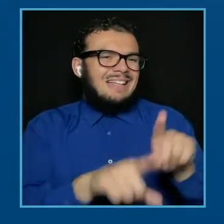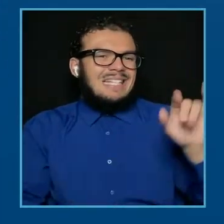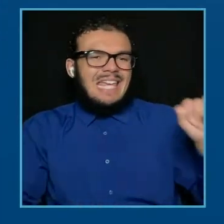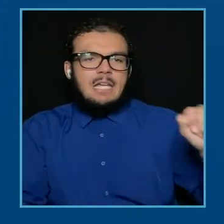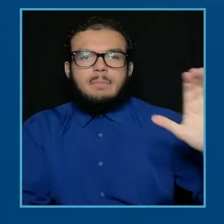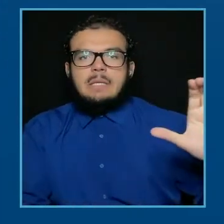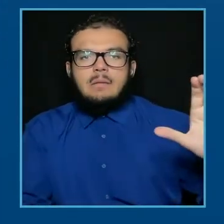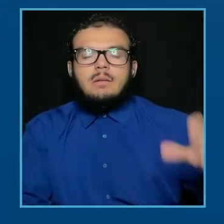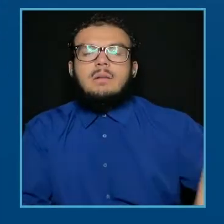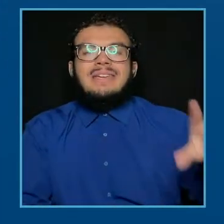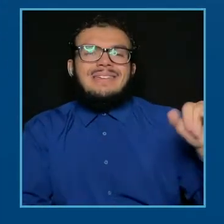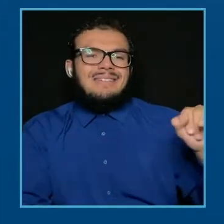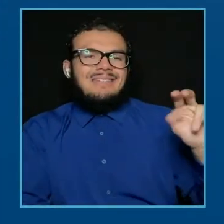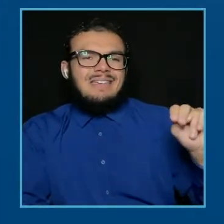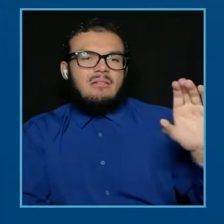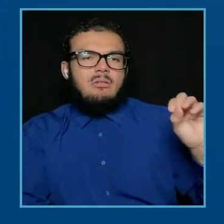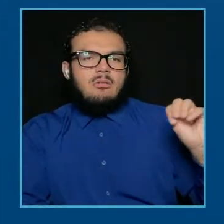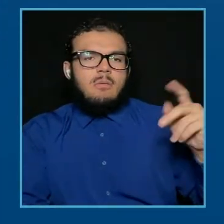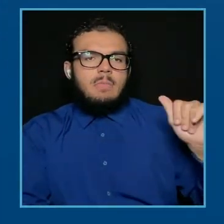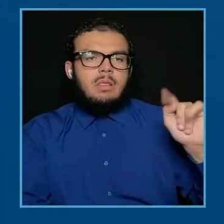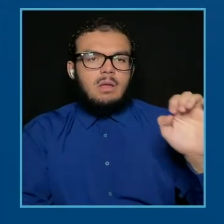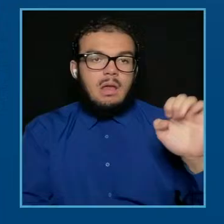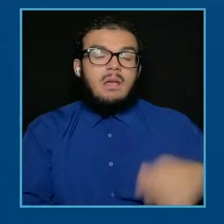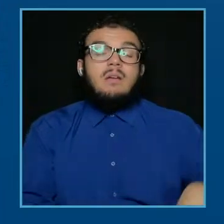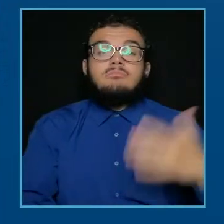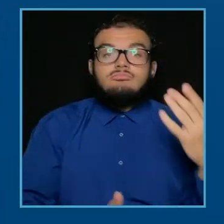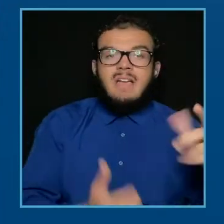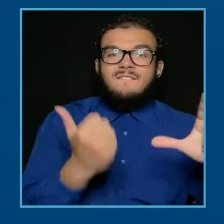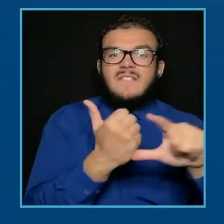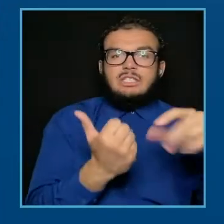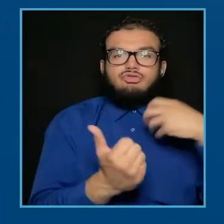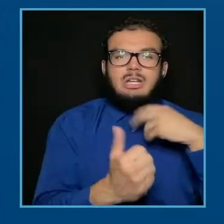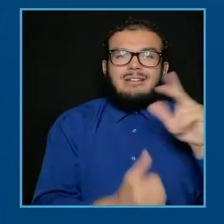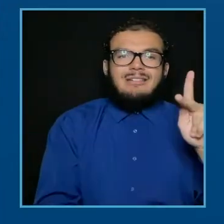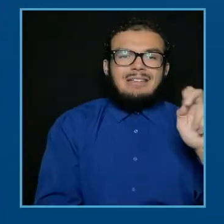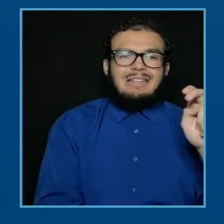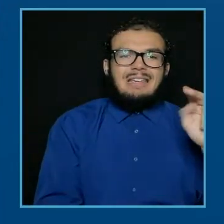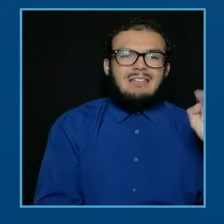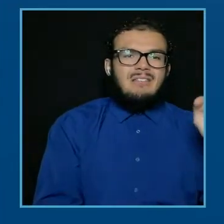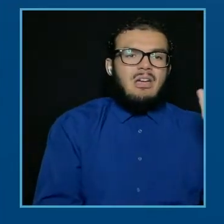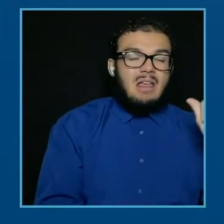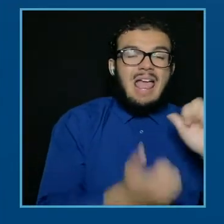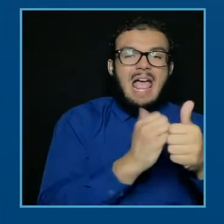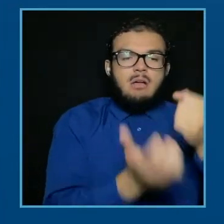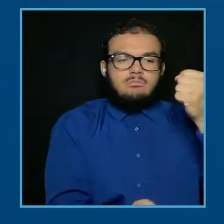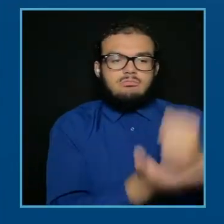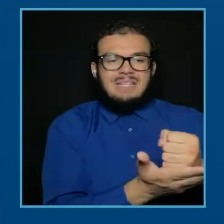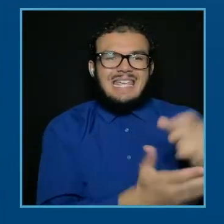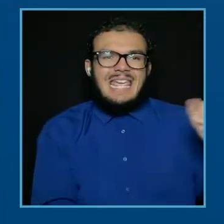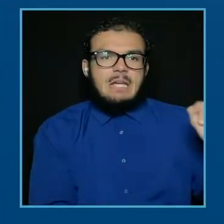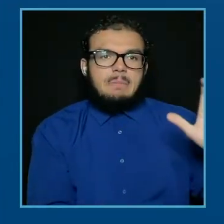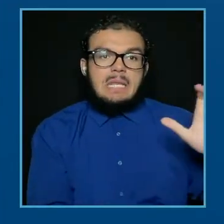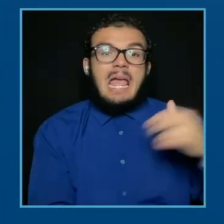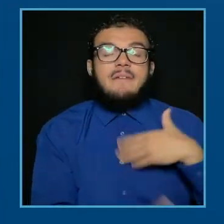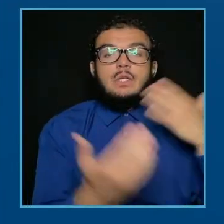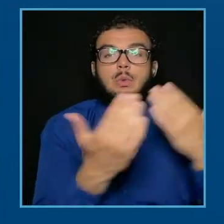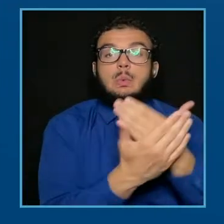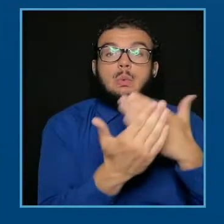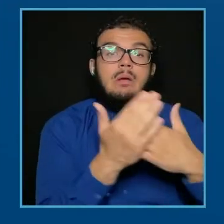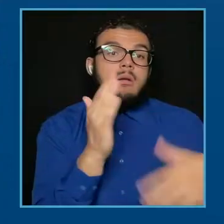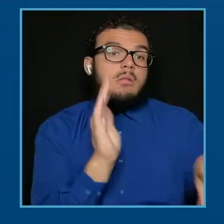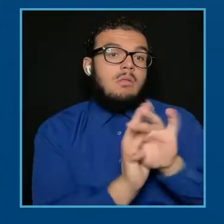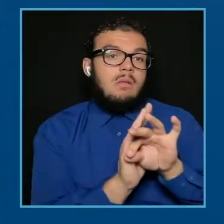yet, as Vice Chair Kenyatta's council pointed out, to do so and have a new election